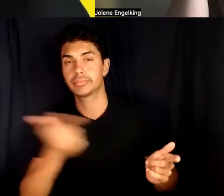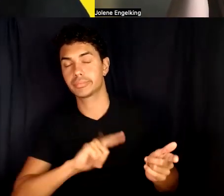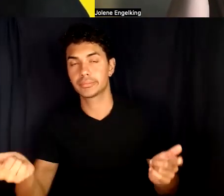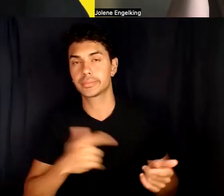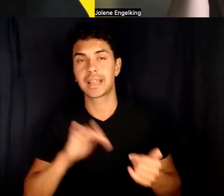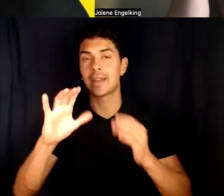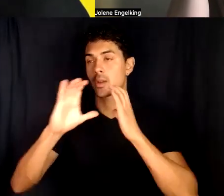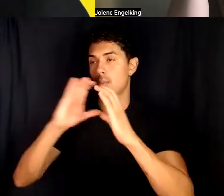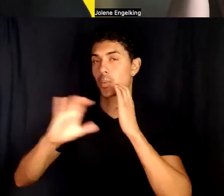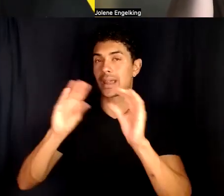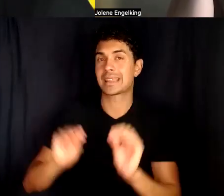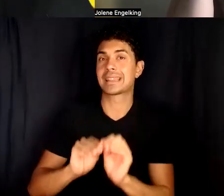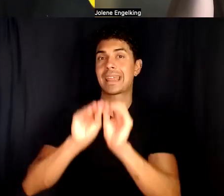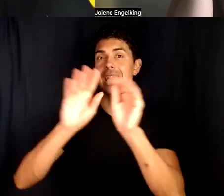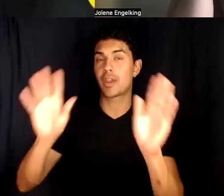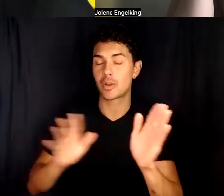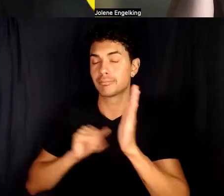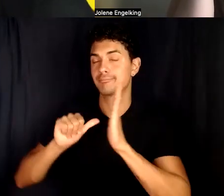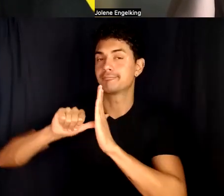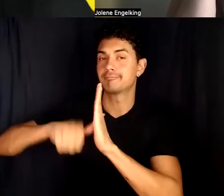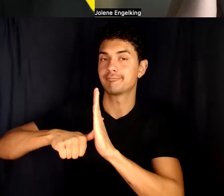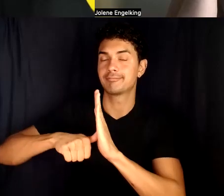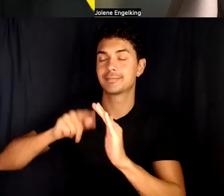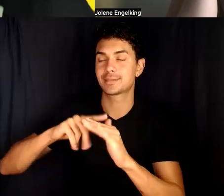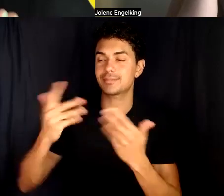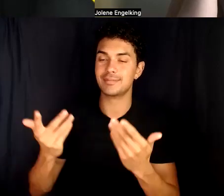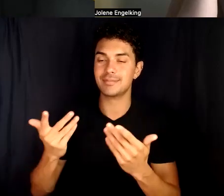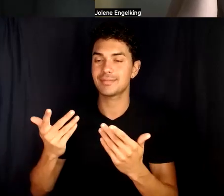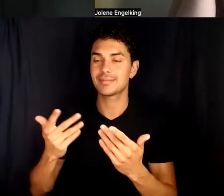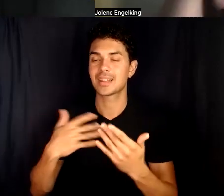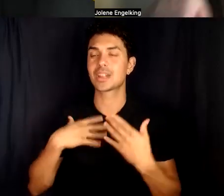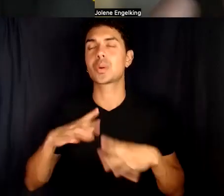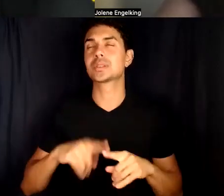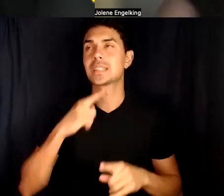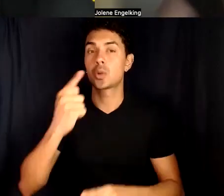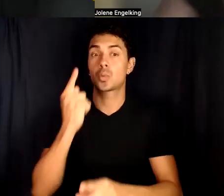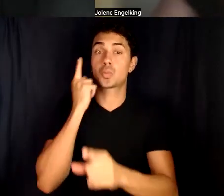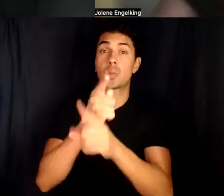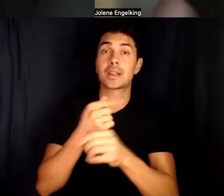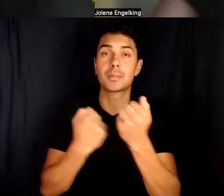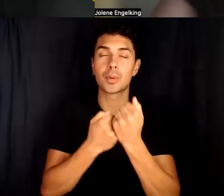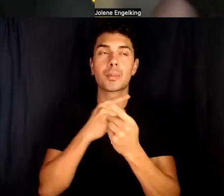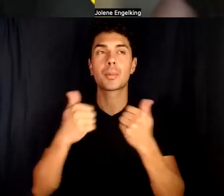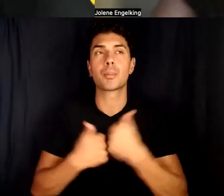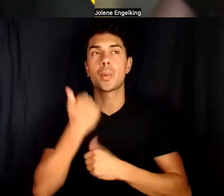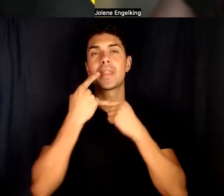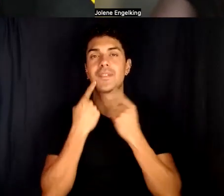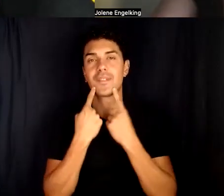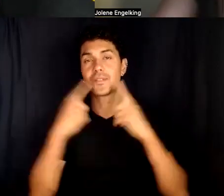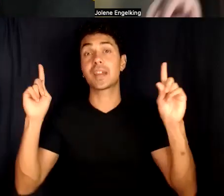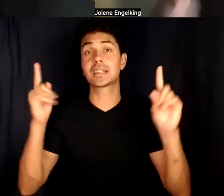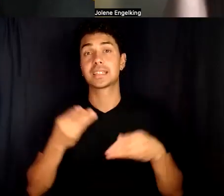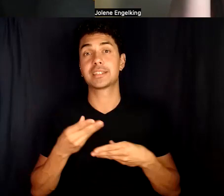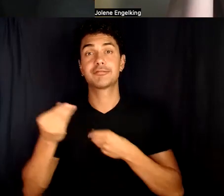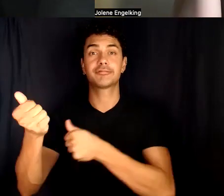communicate as clear as you can to get I don't want to say the right support, but to effectively get. Well, and I